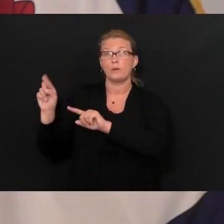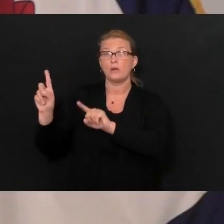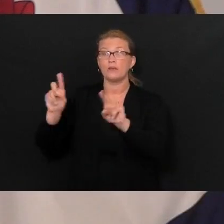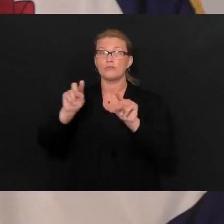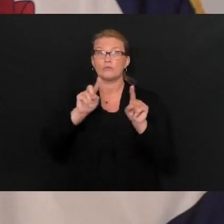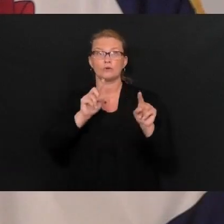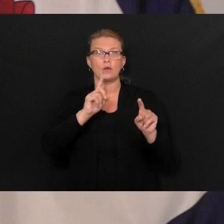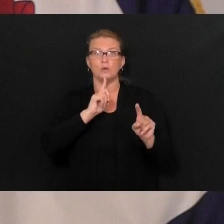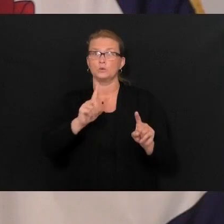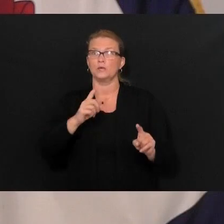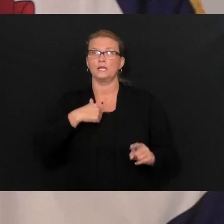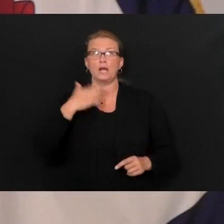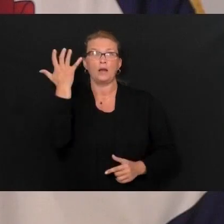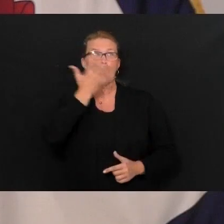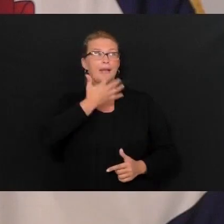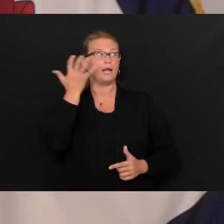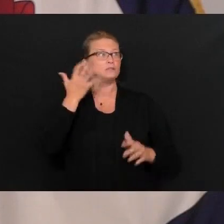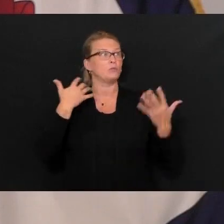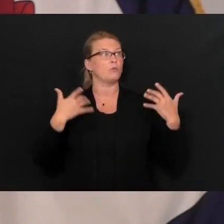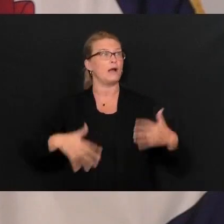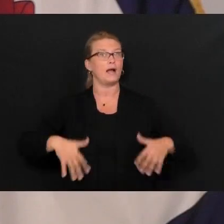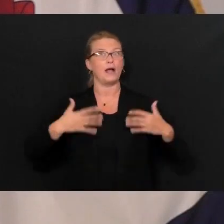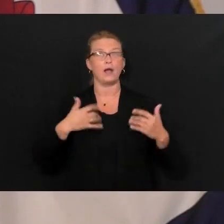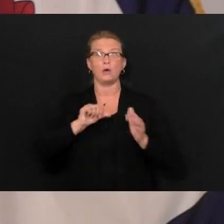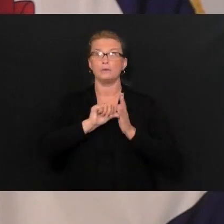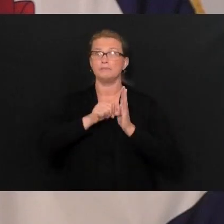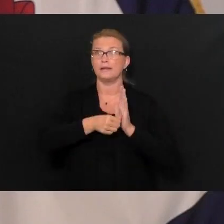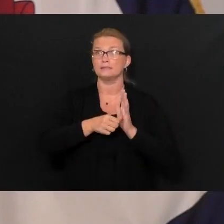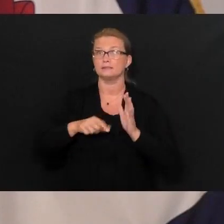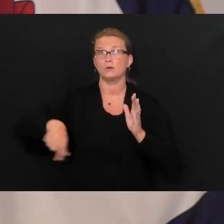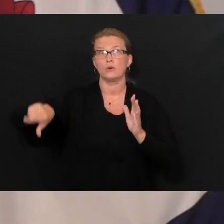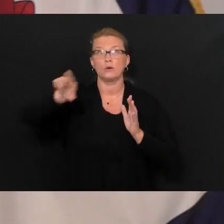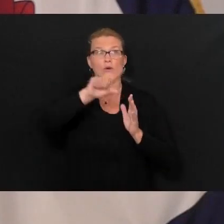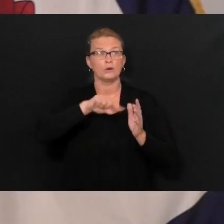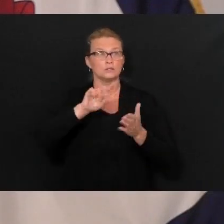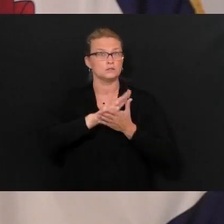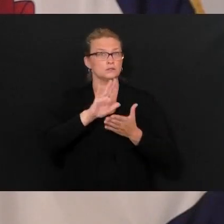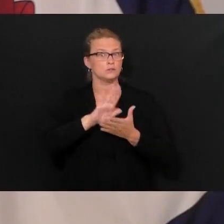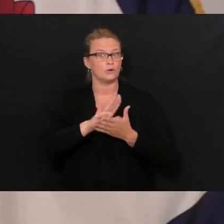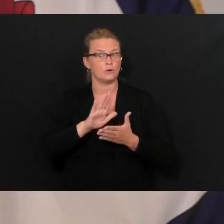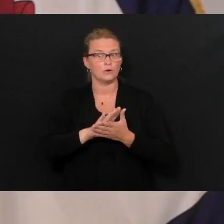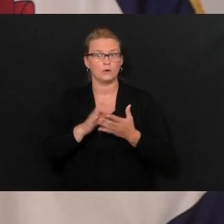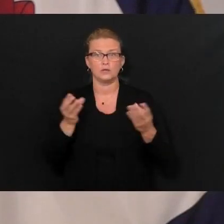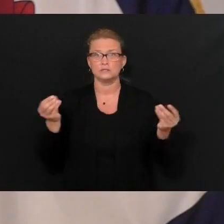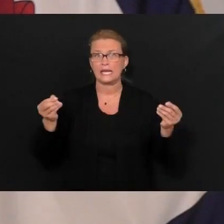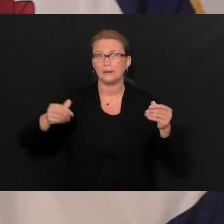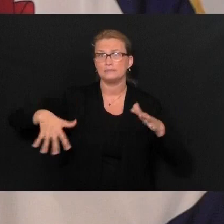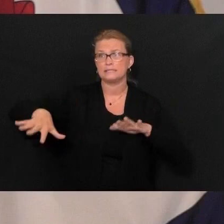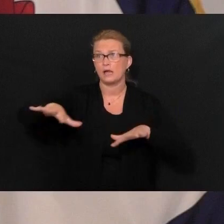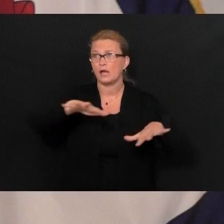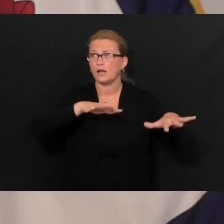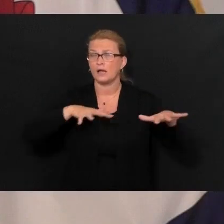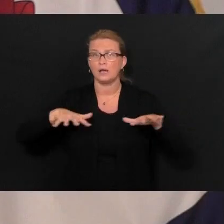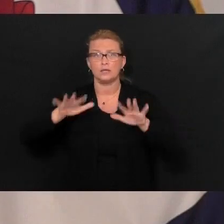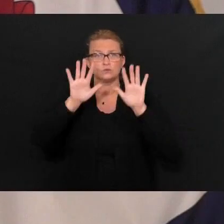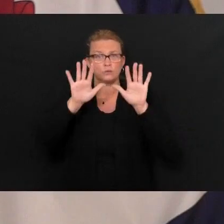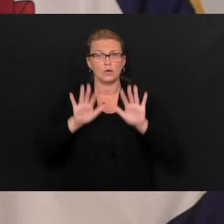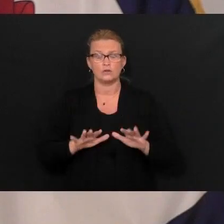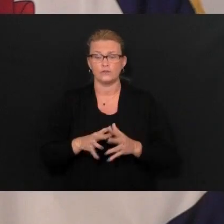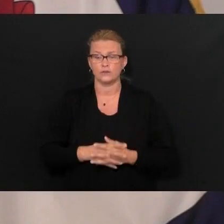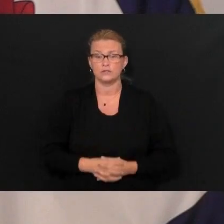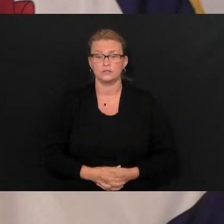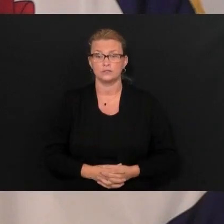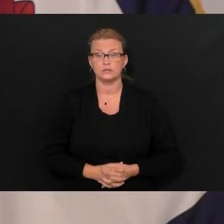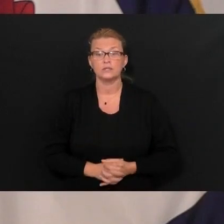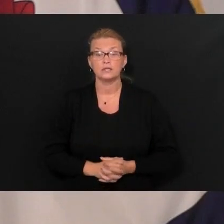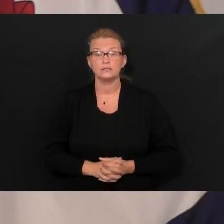was amazed. I was totally amazed and everything, just how great an institution it was and everything, and or is.